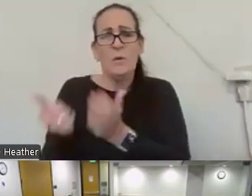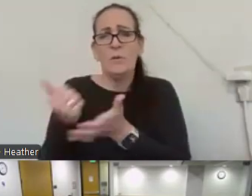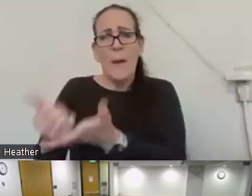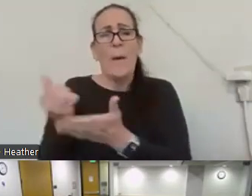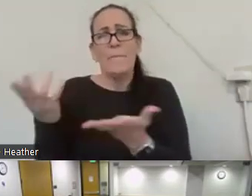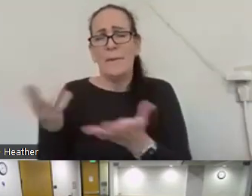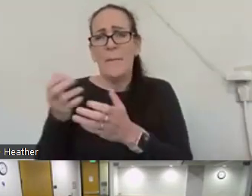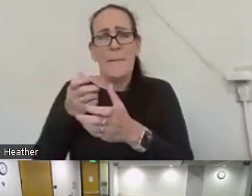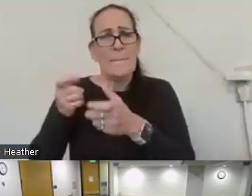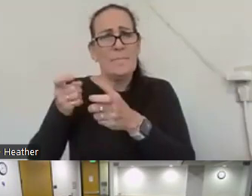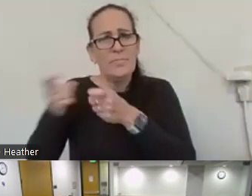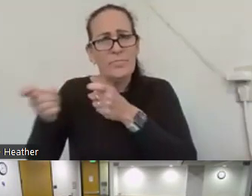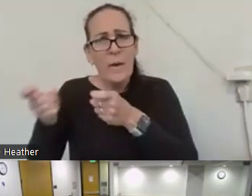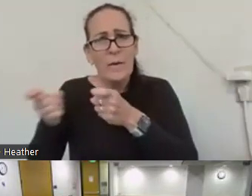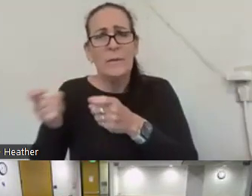to manage?